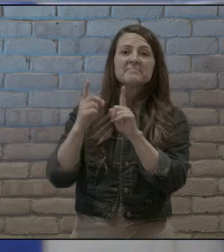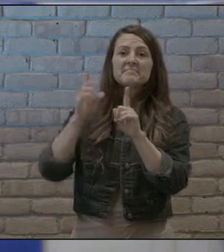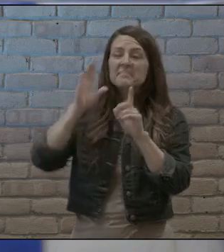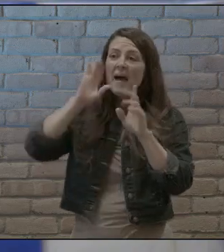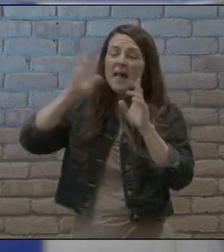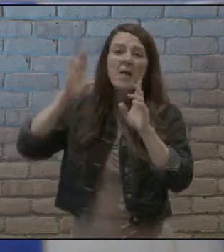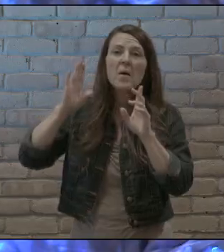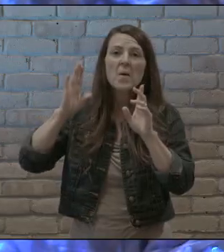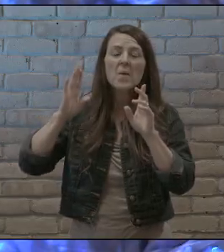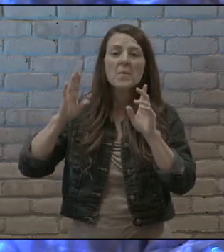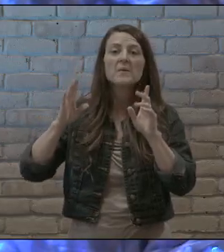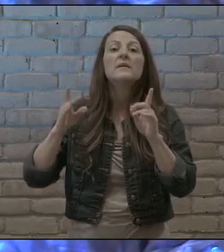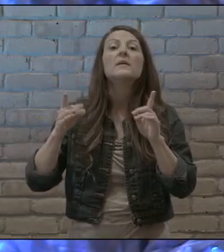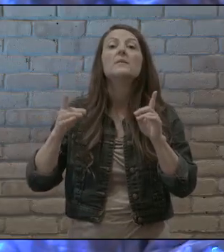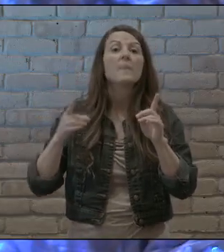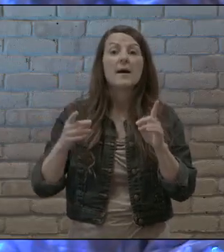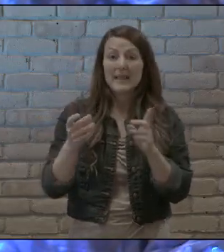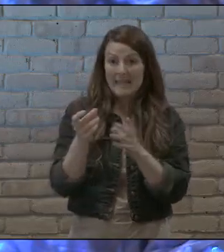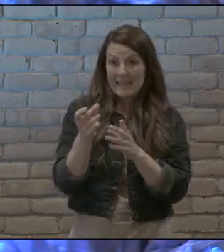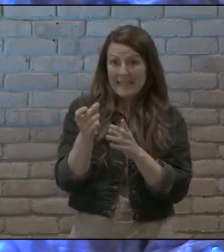immediately.